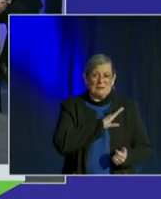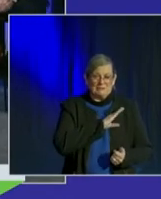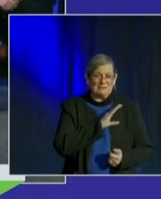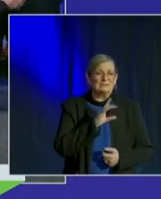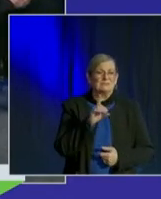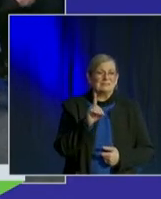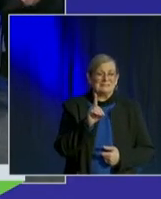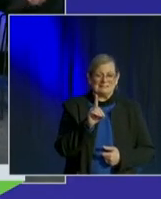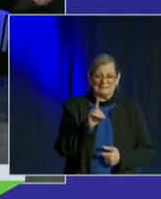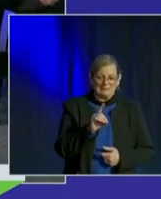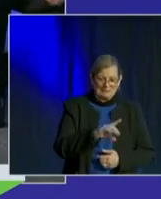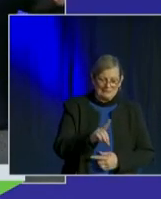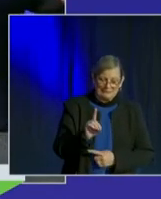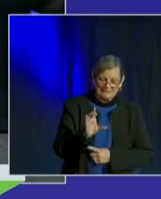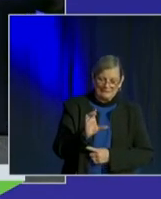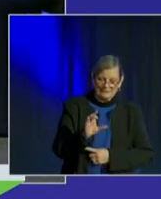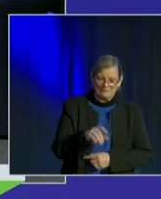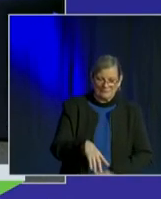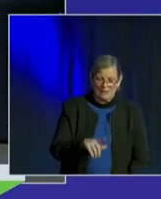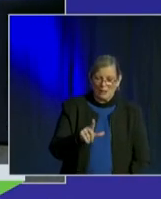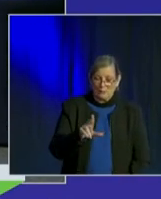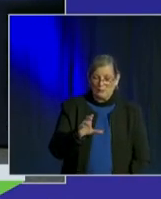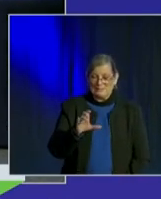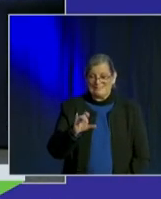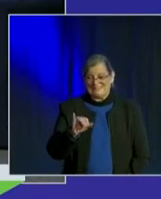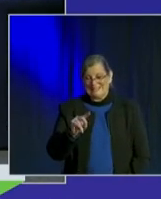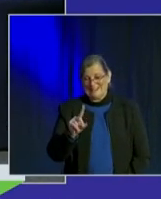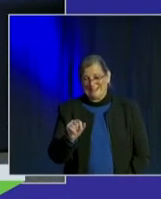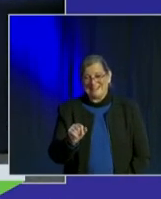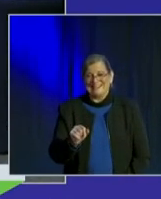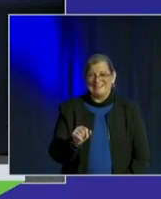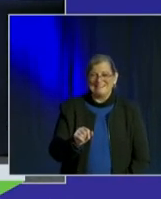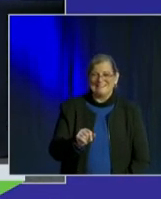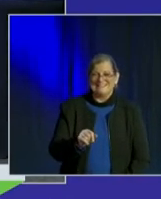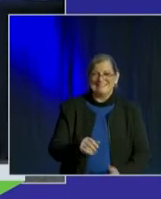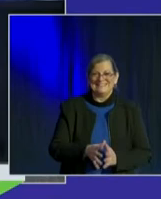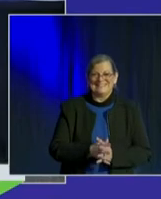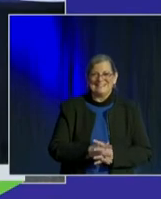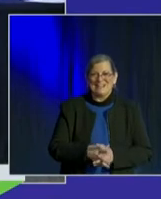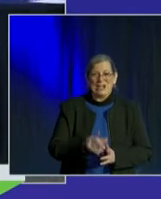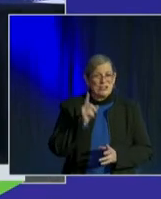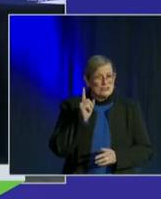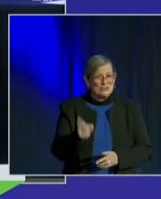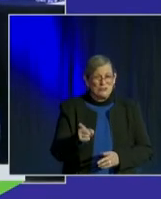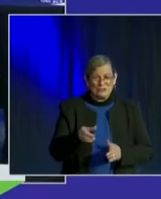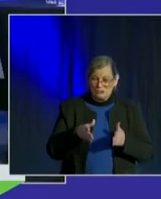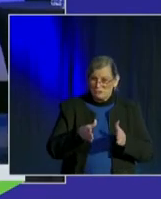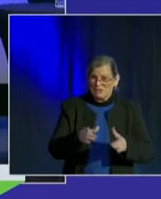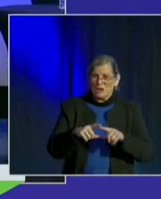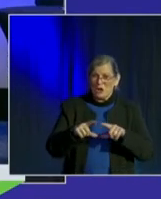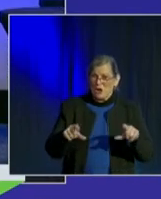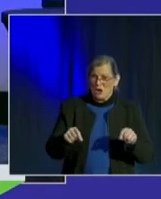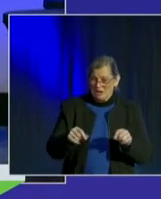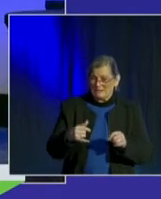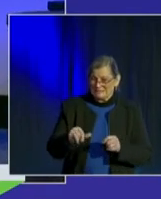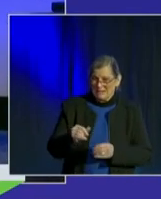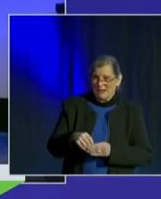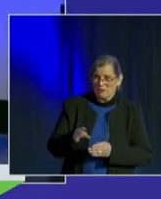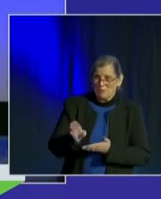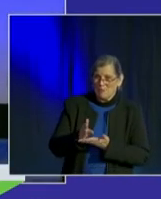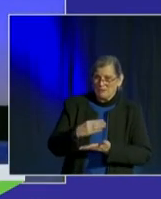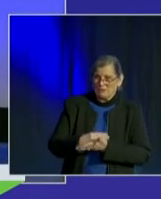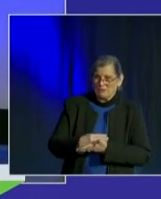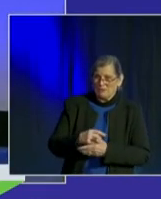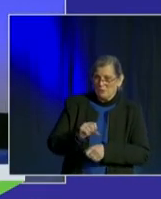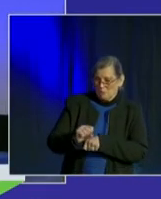as it relates to streetcar. So the extension of the streetcar is currently still in the budget, and we are continuing to work on